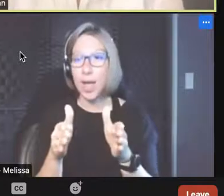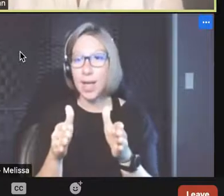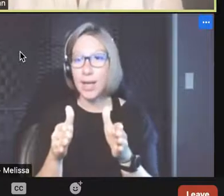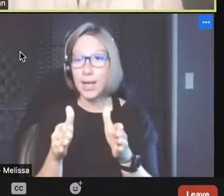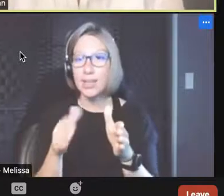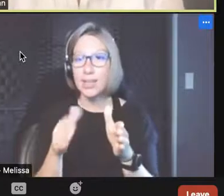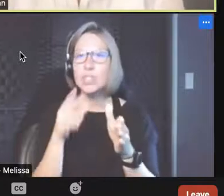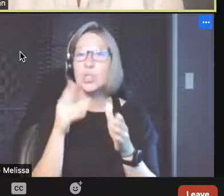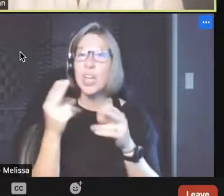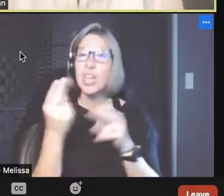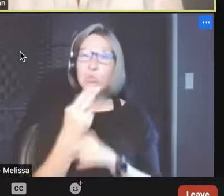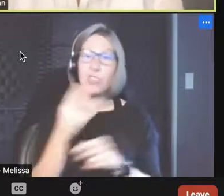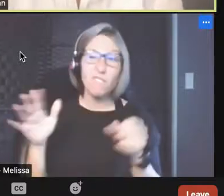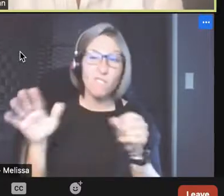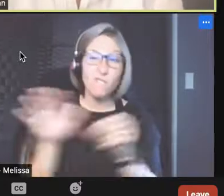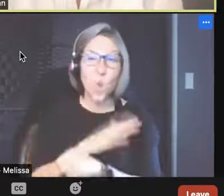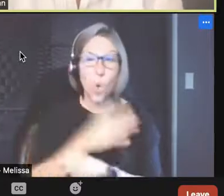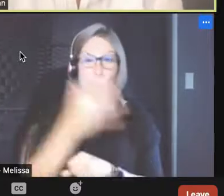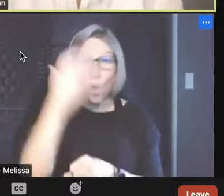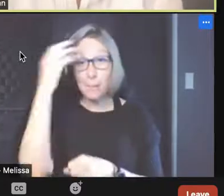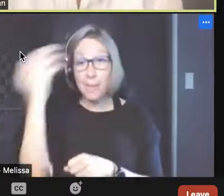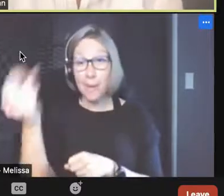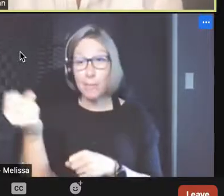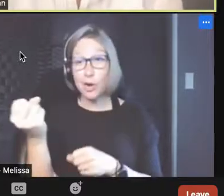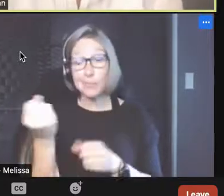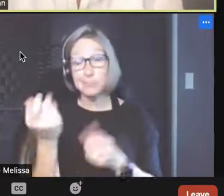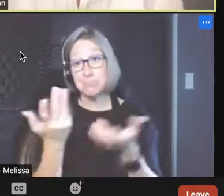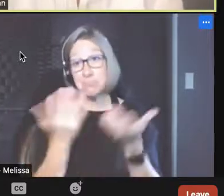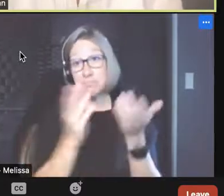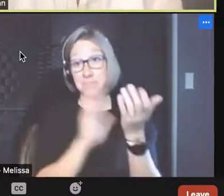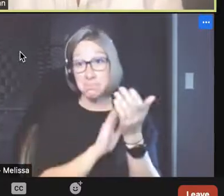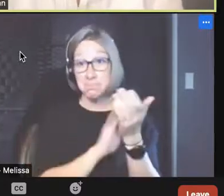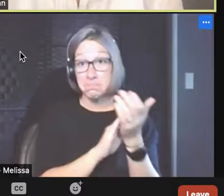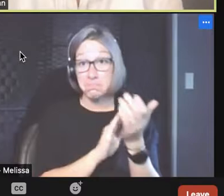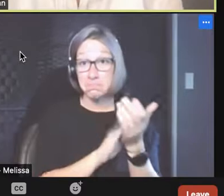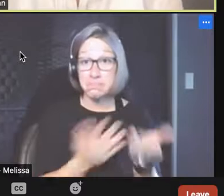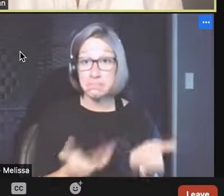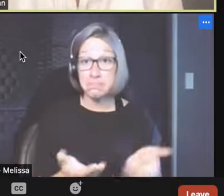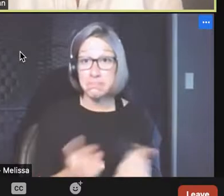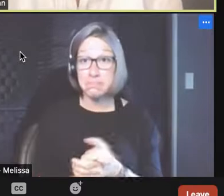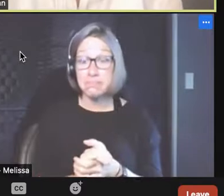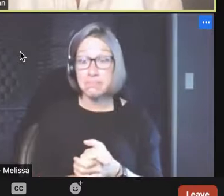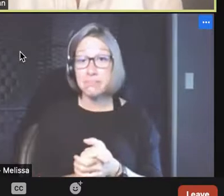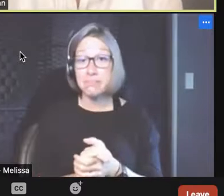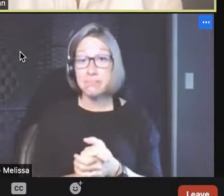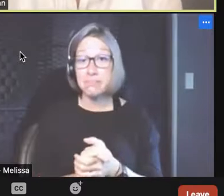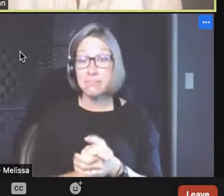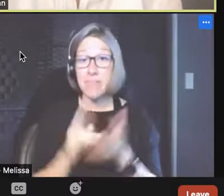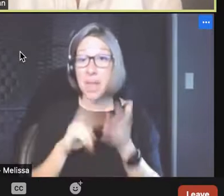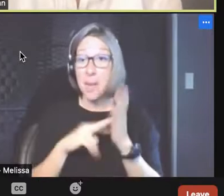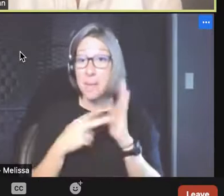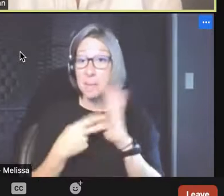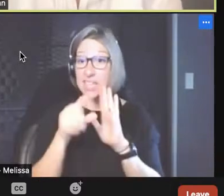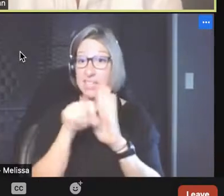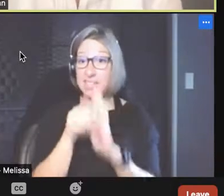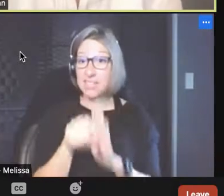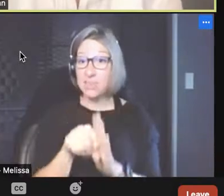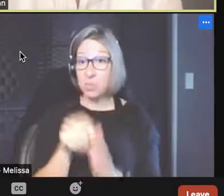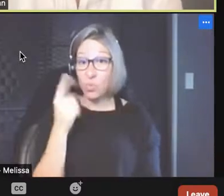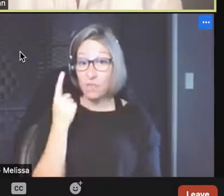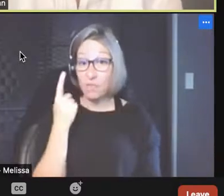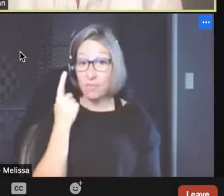total motor memory. Congratulations. So then who are these symbols for?